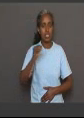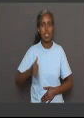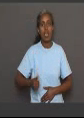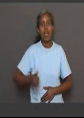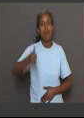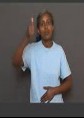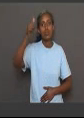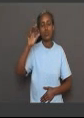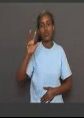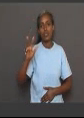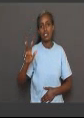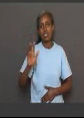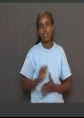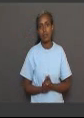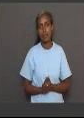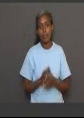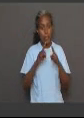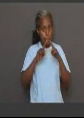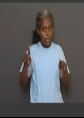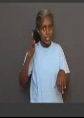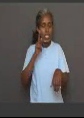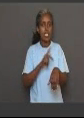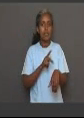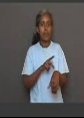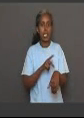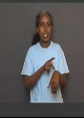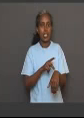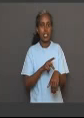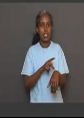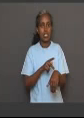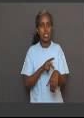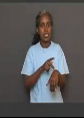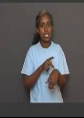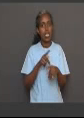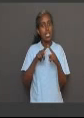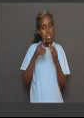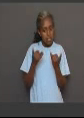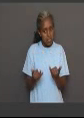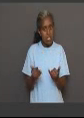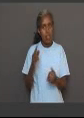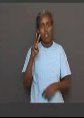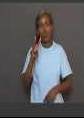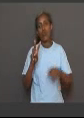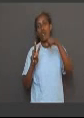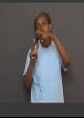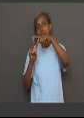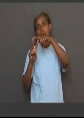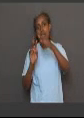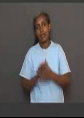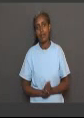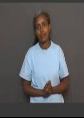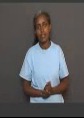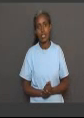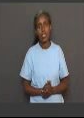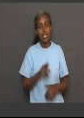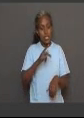of 3, but the period is still 2 pi. The